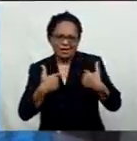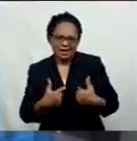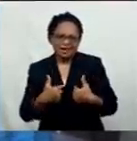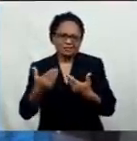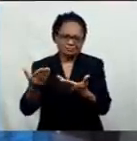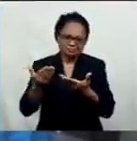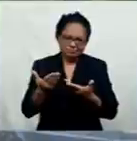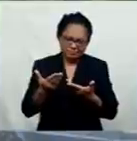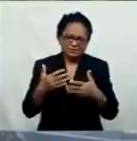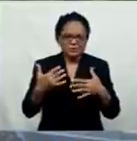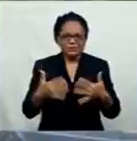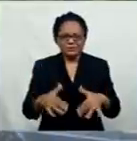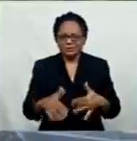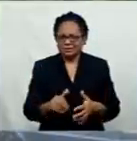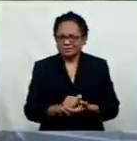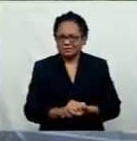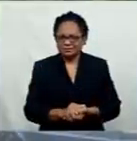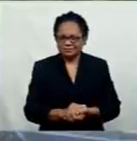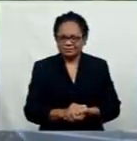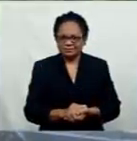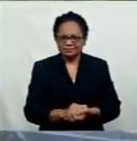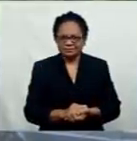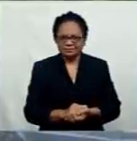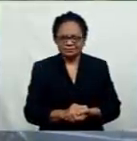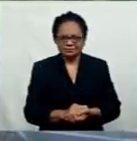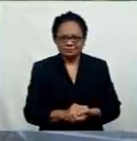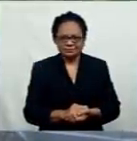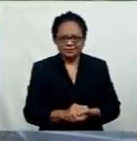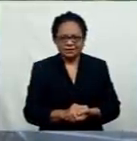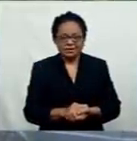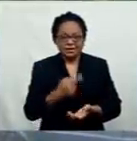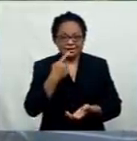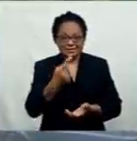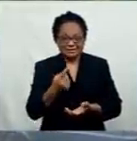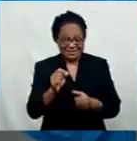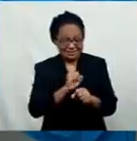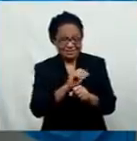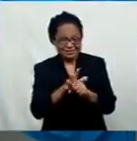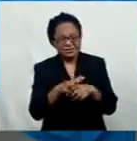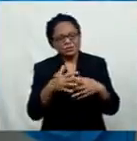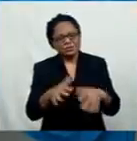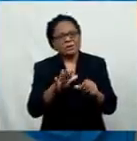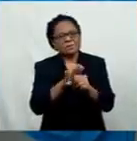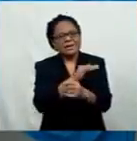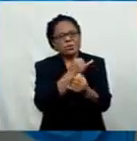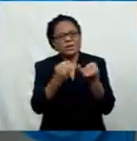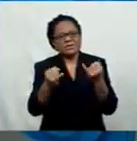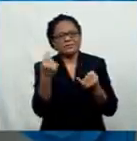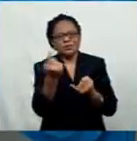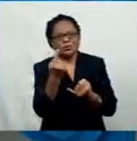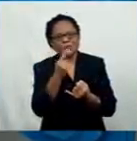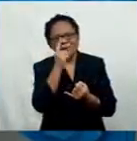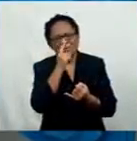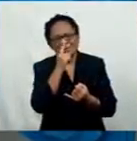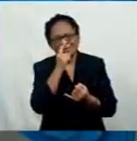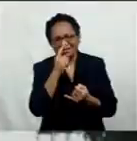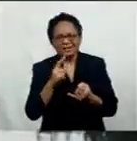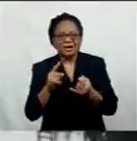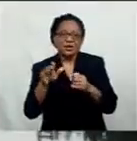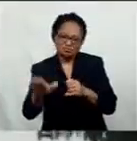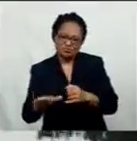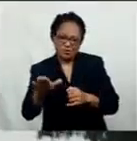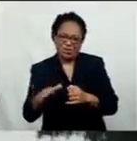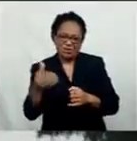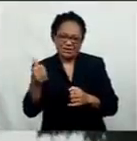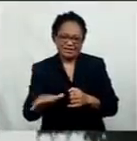The second wave of the pandemic escalated existing challenges further for Fijians residing in informal settlements when